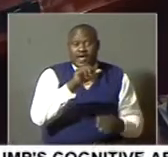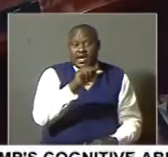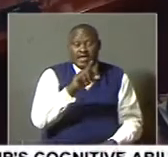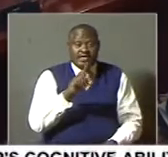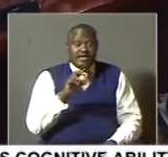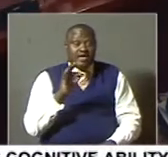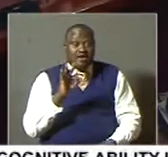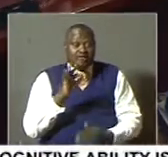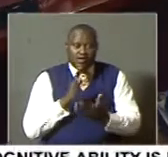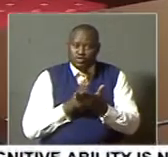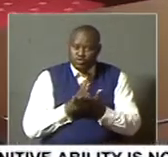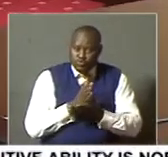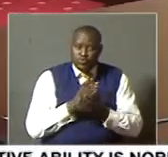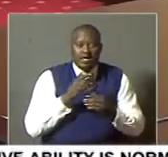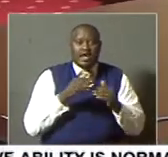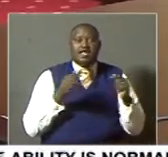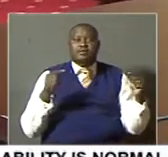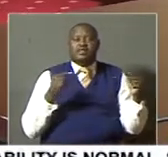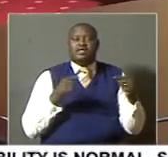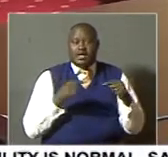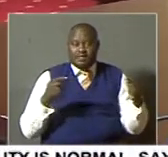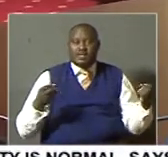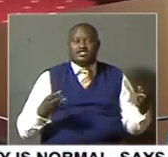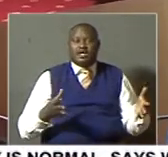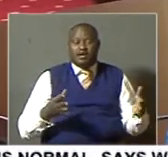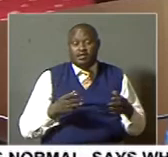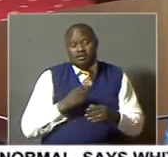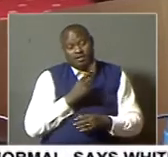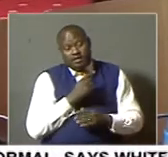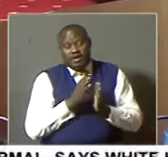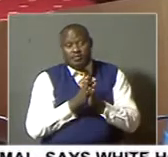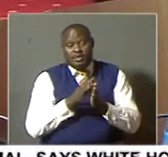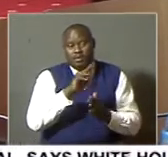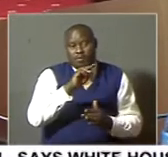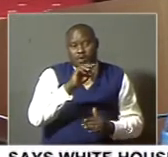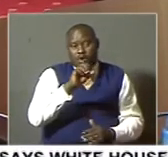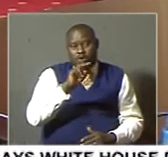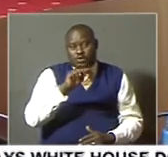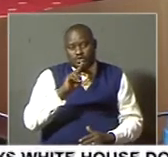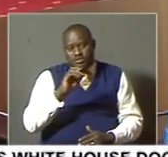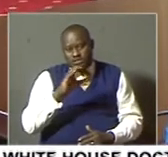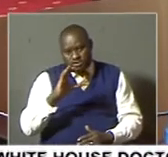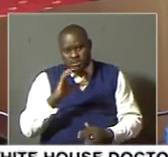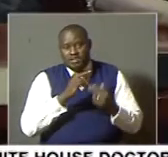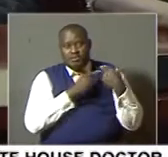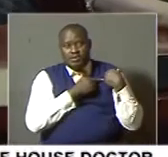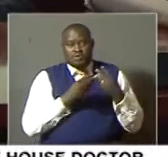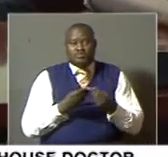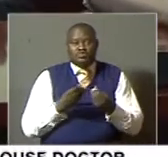ADF, is a common enemy, adding that MONUSCO has got the task of eliminating ADF